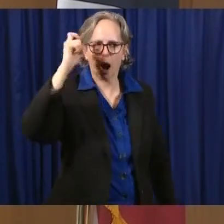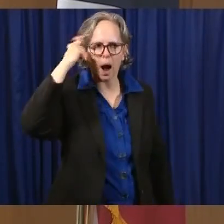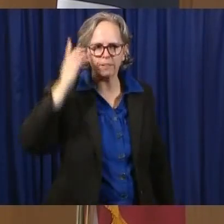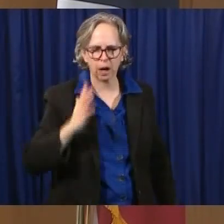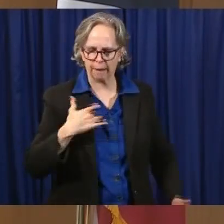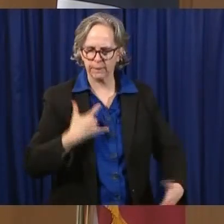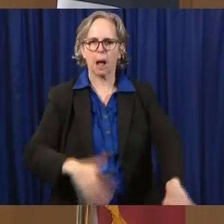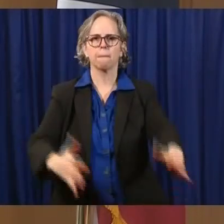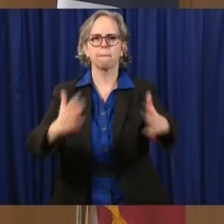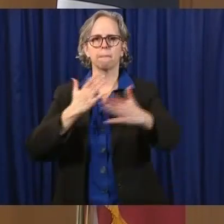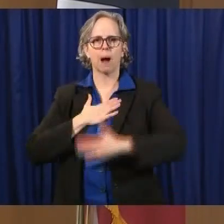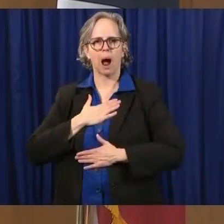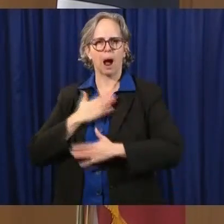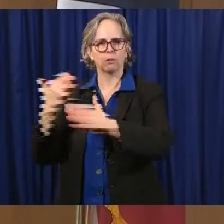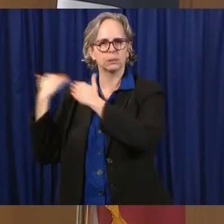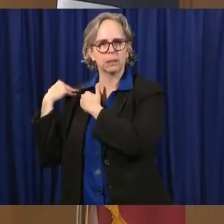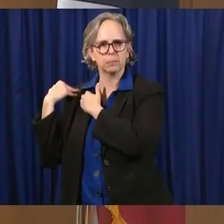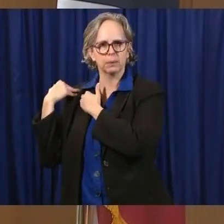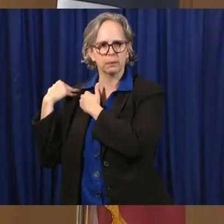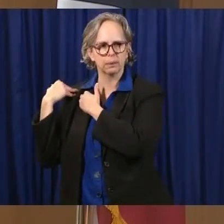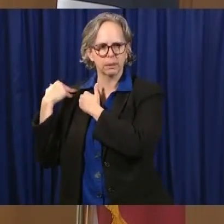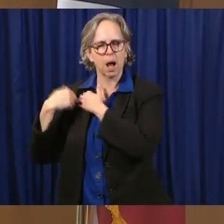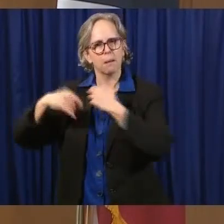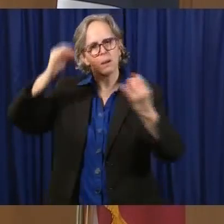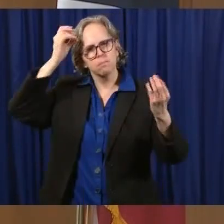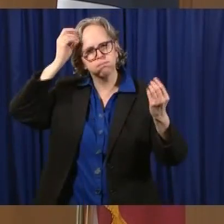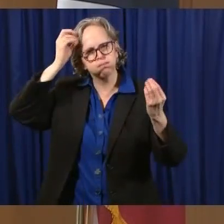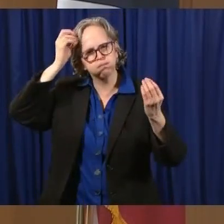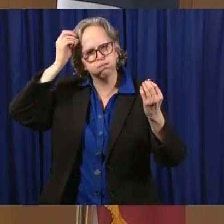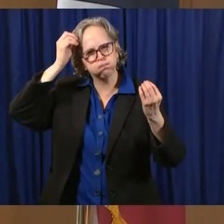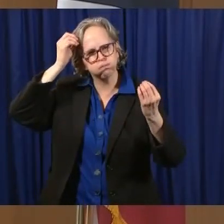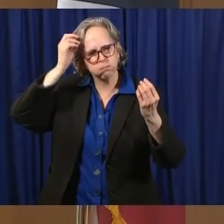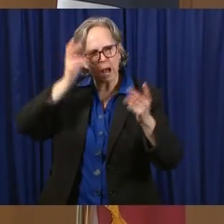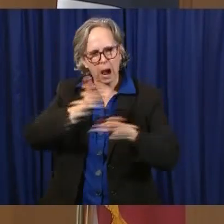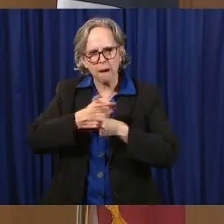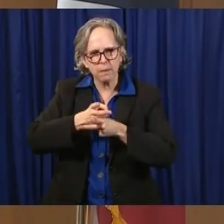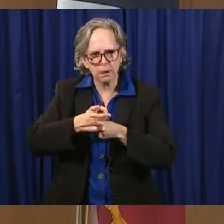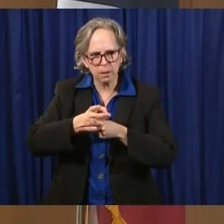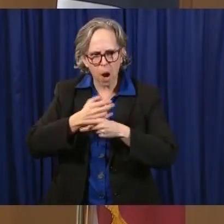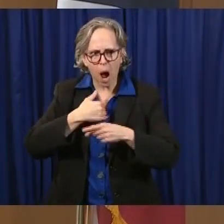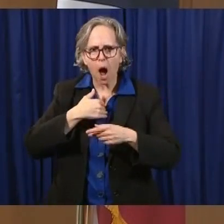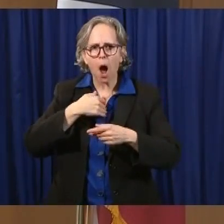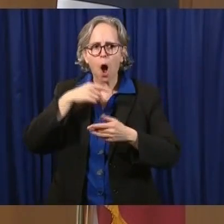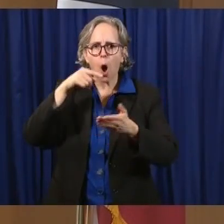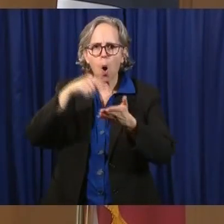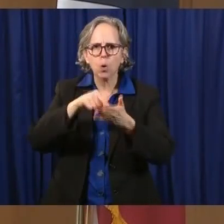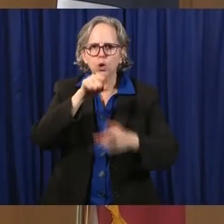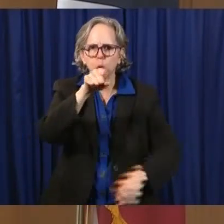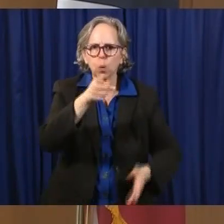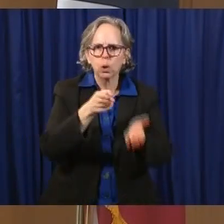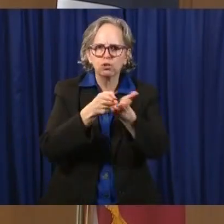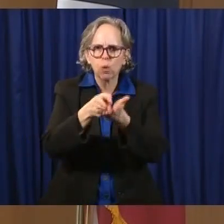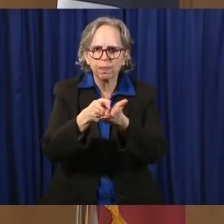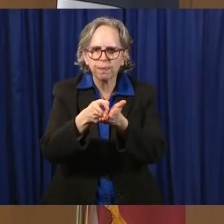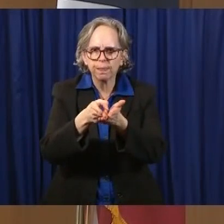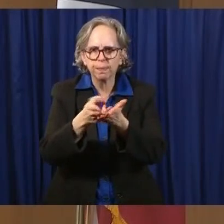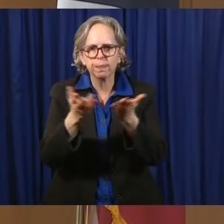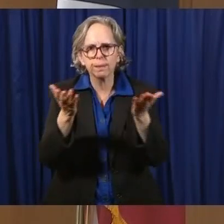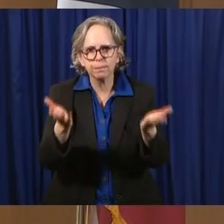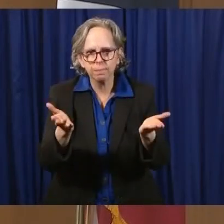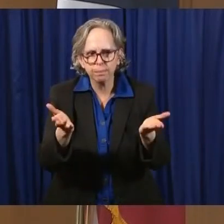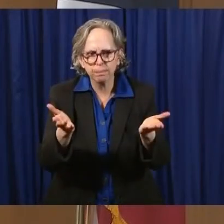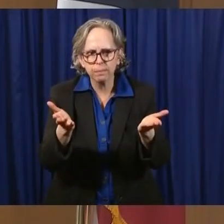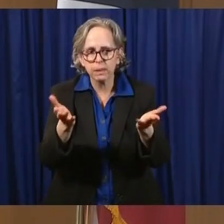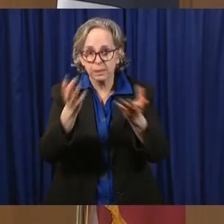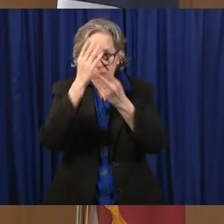in how we do that. I also owe them the truth. And one of the things, as I've been saying today, is it will not